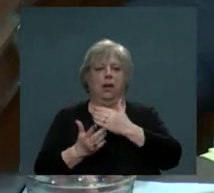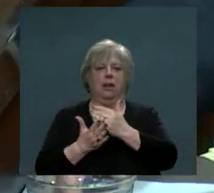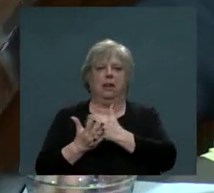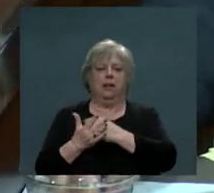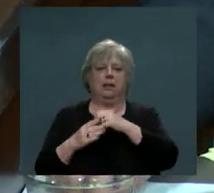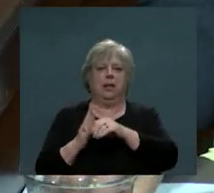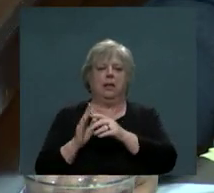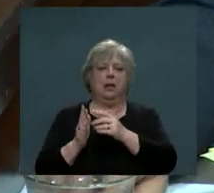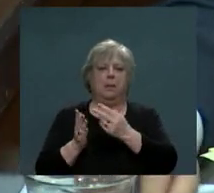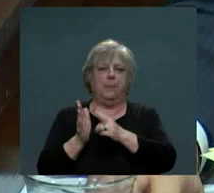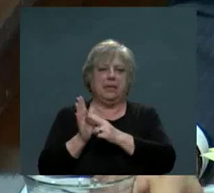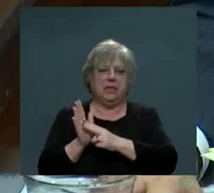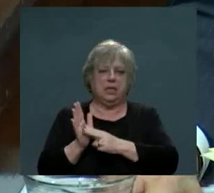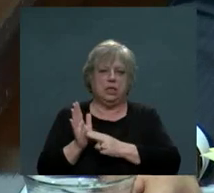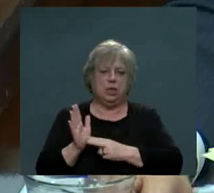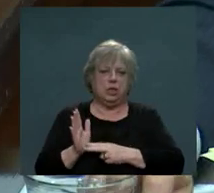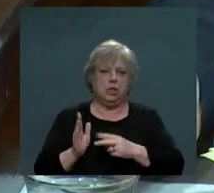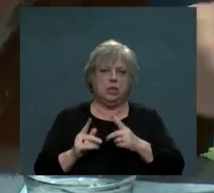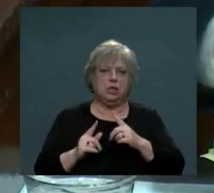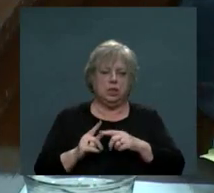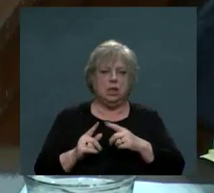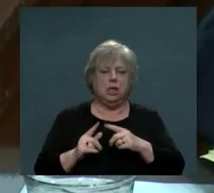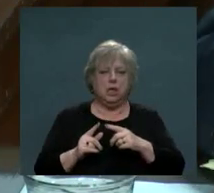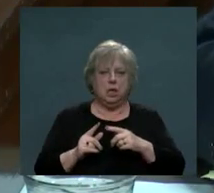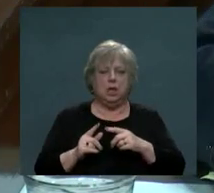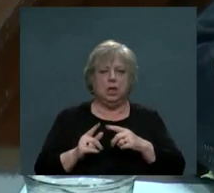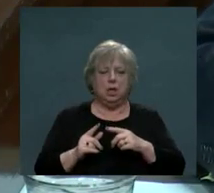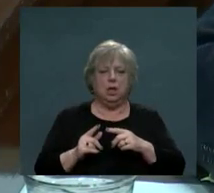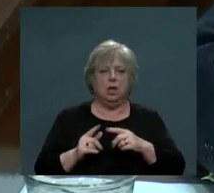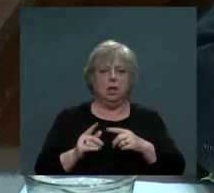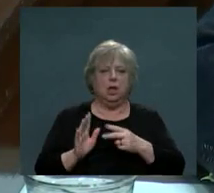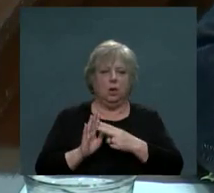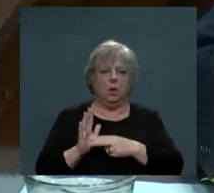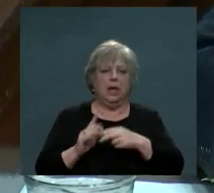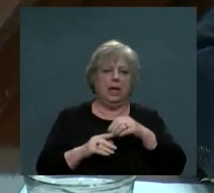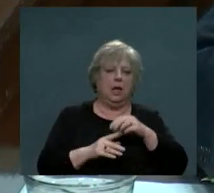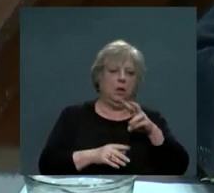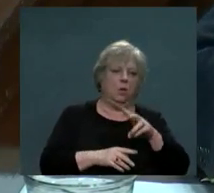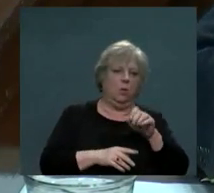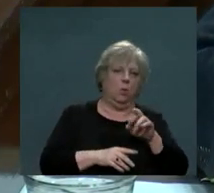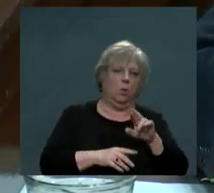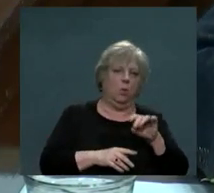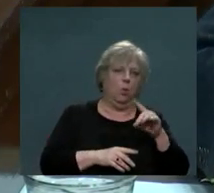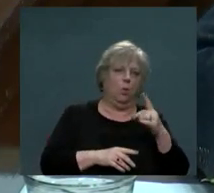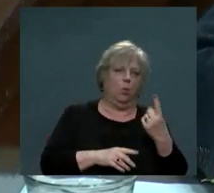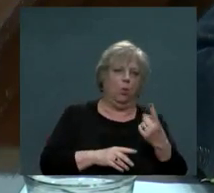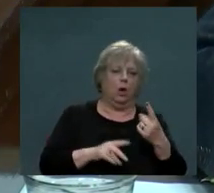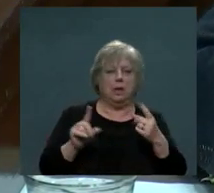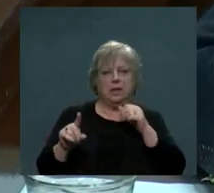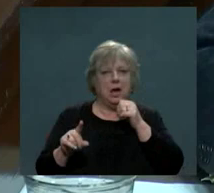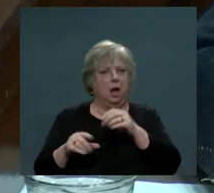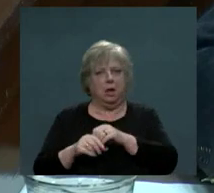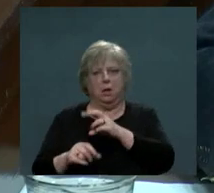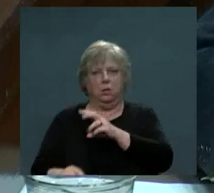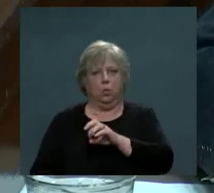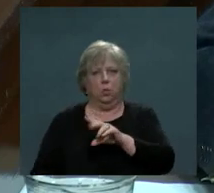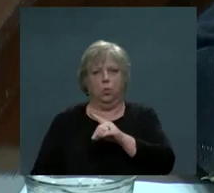petitions to seek the office was in Ward 1 and was not in Ward